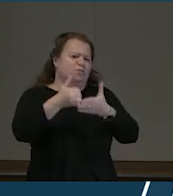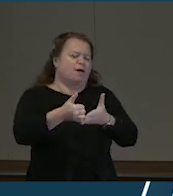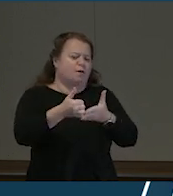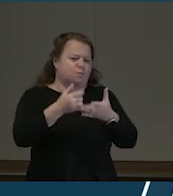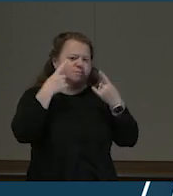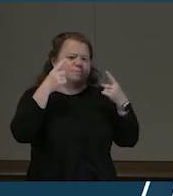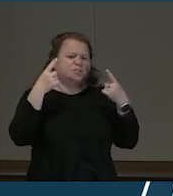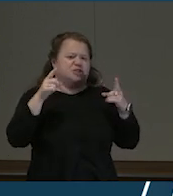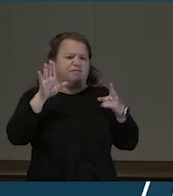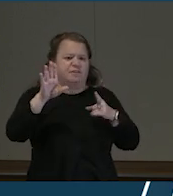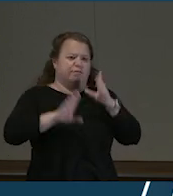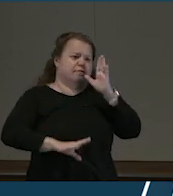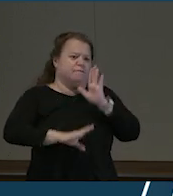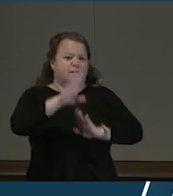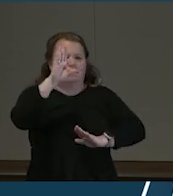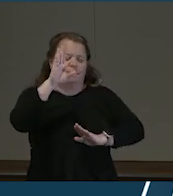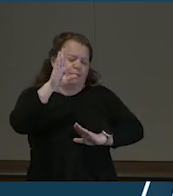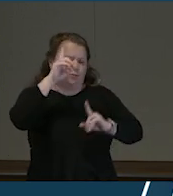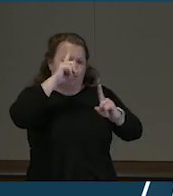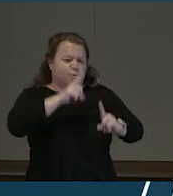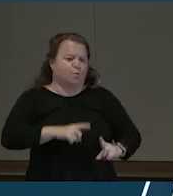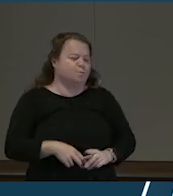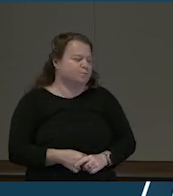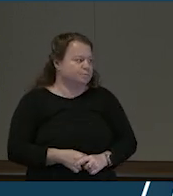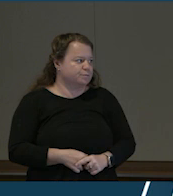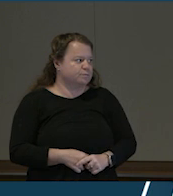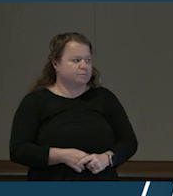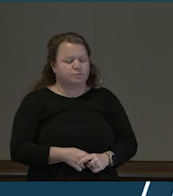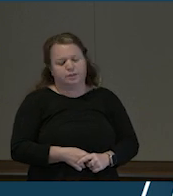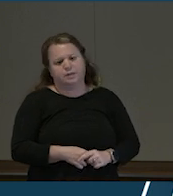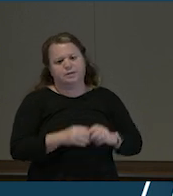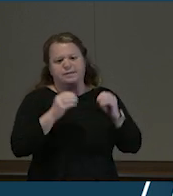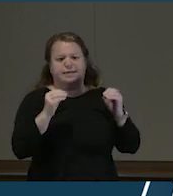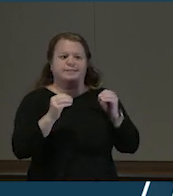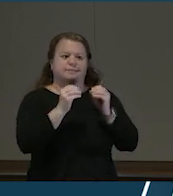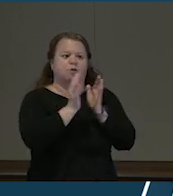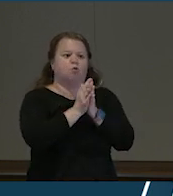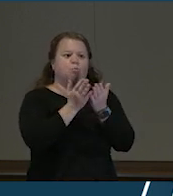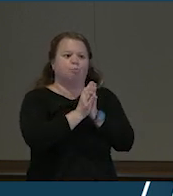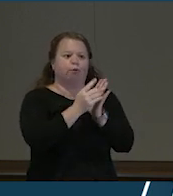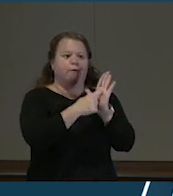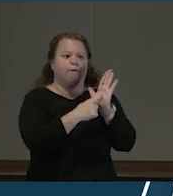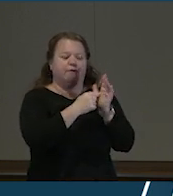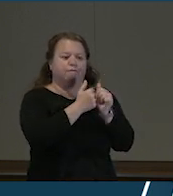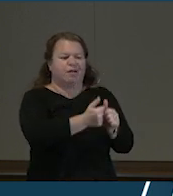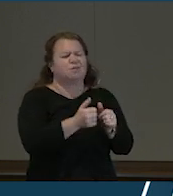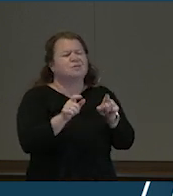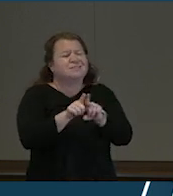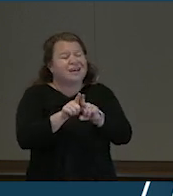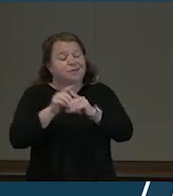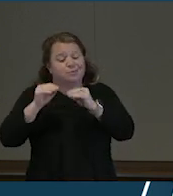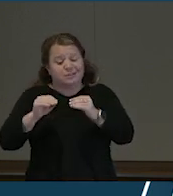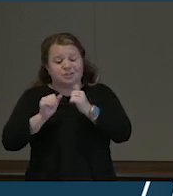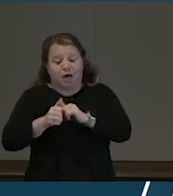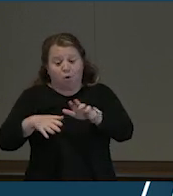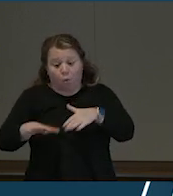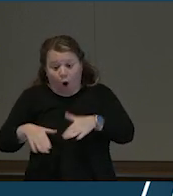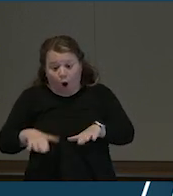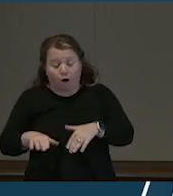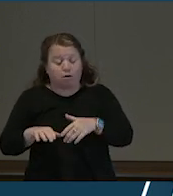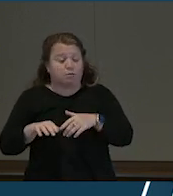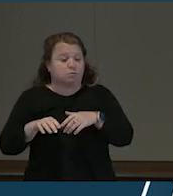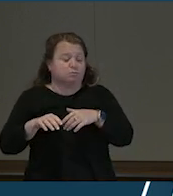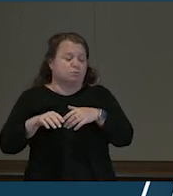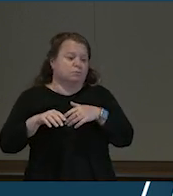achieve their developmental milestones. Of course, there's no manual, but the same way that we teach children how to walk, how to brush their teeth, how to